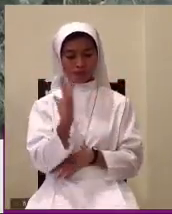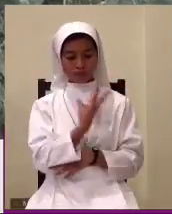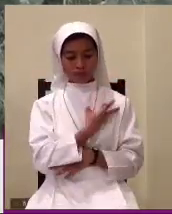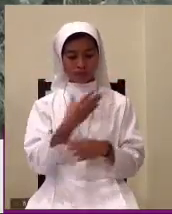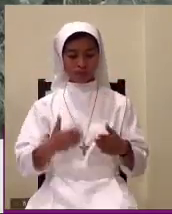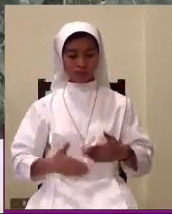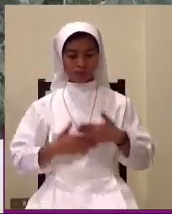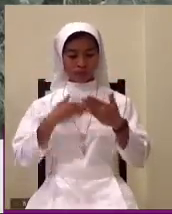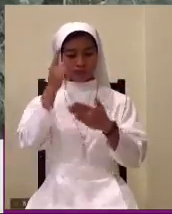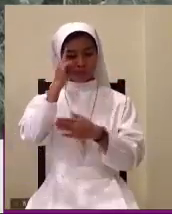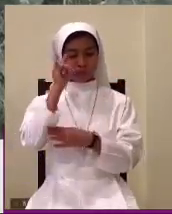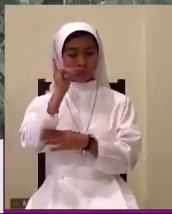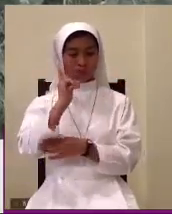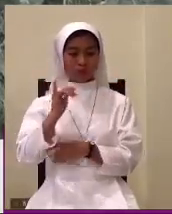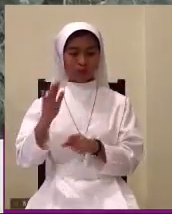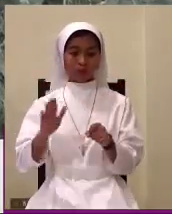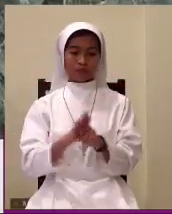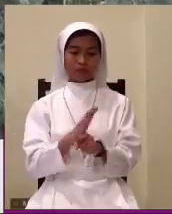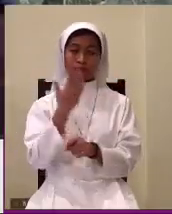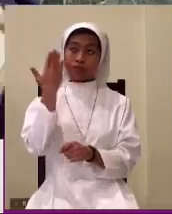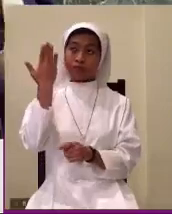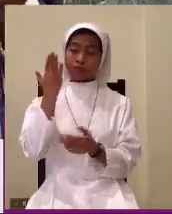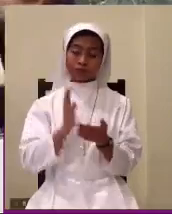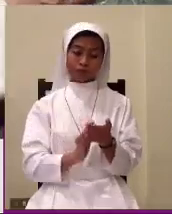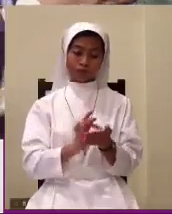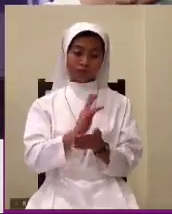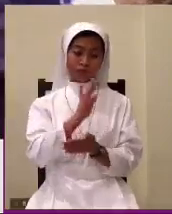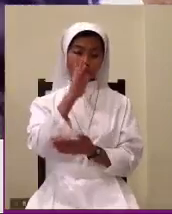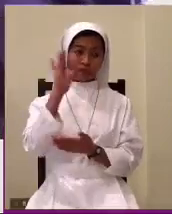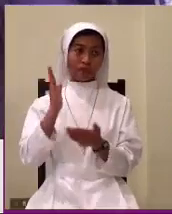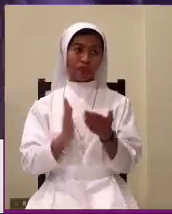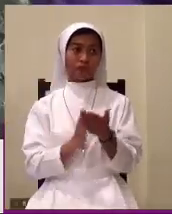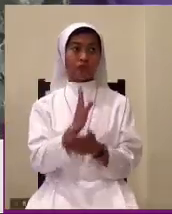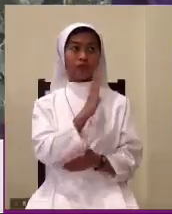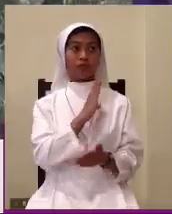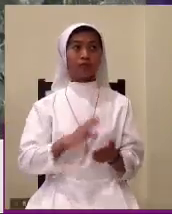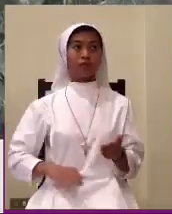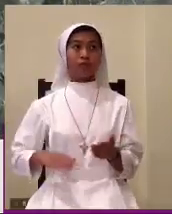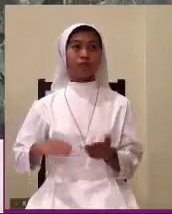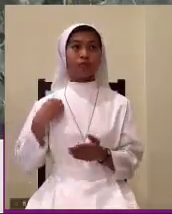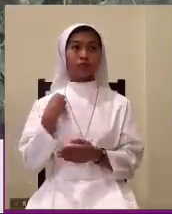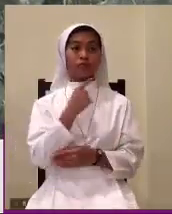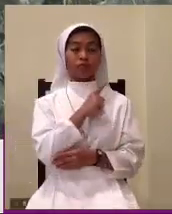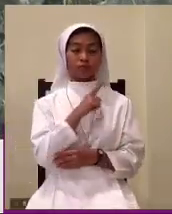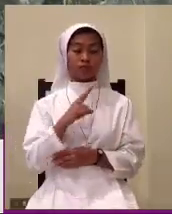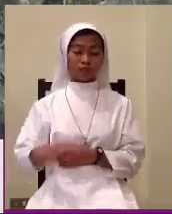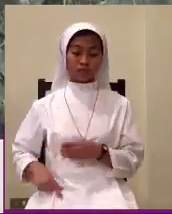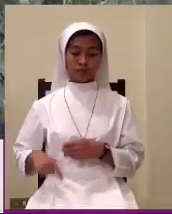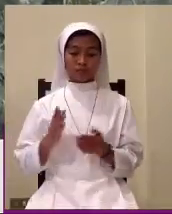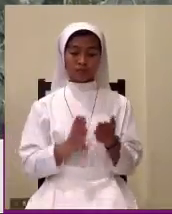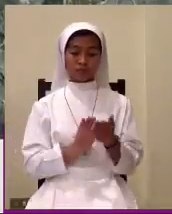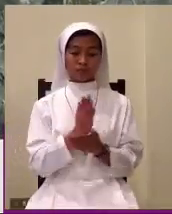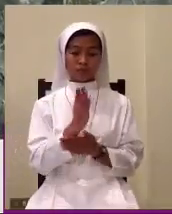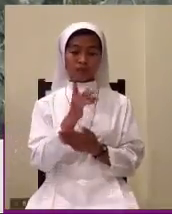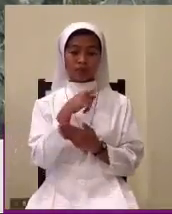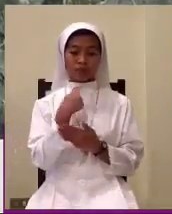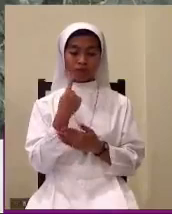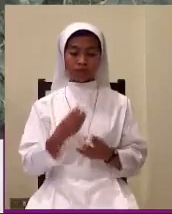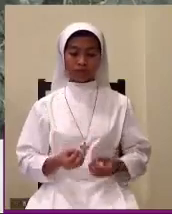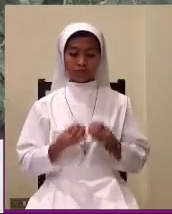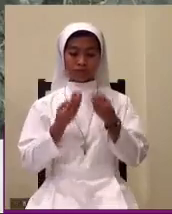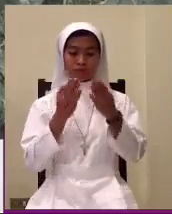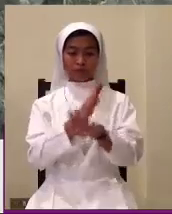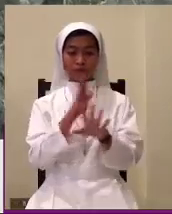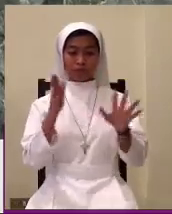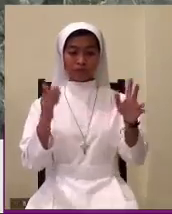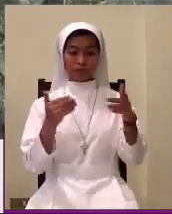the fullness of your glory. Through Christ, O Lord, through whom you bestow on the world all